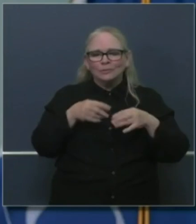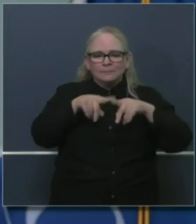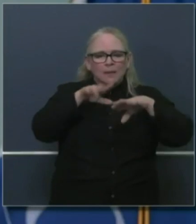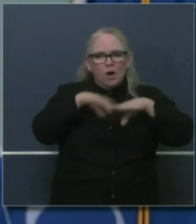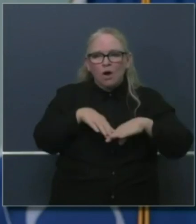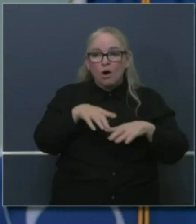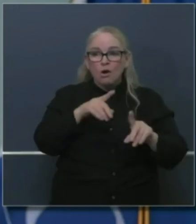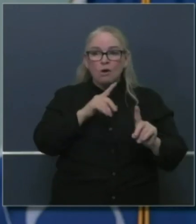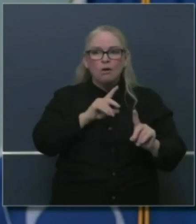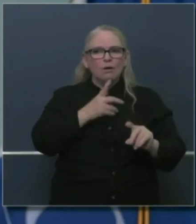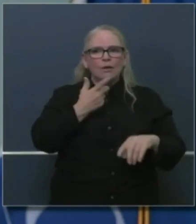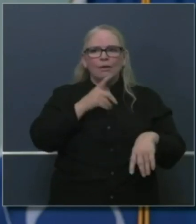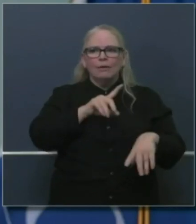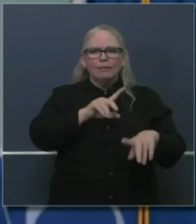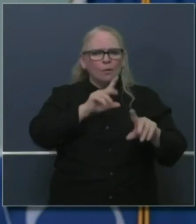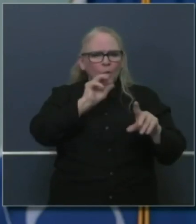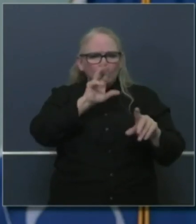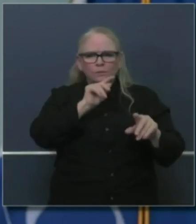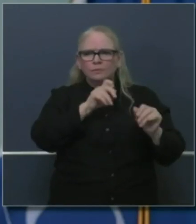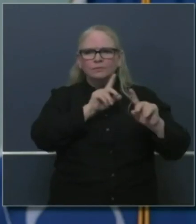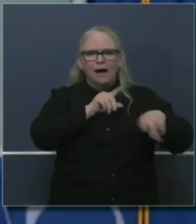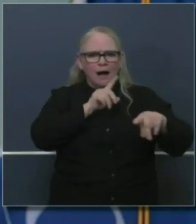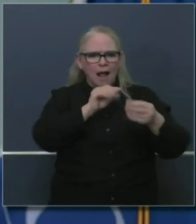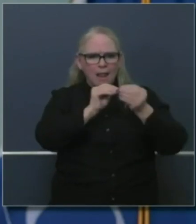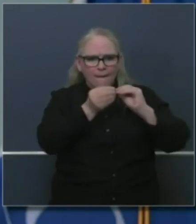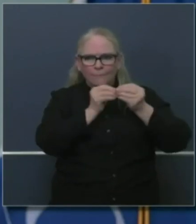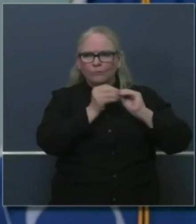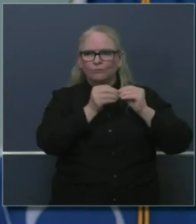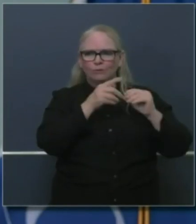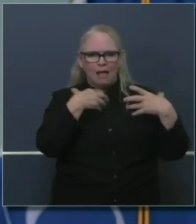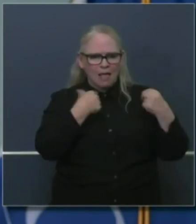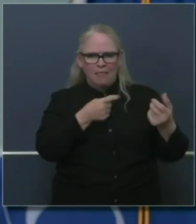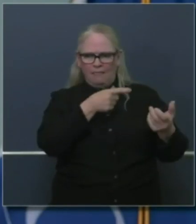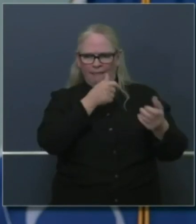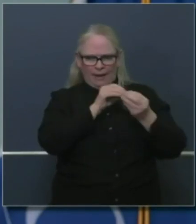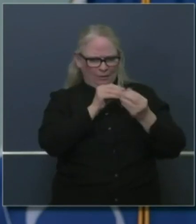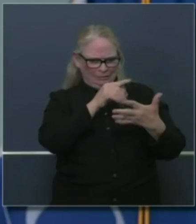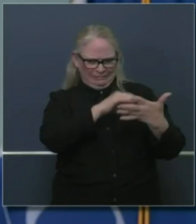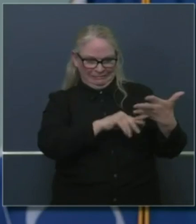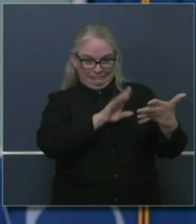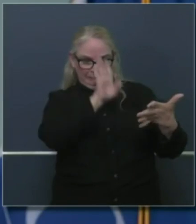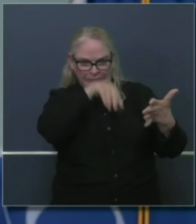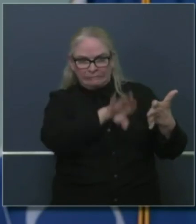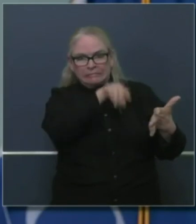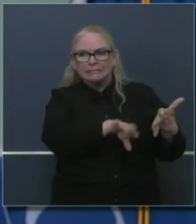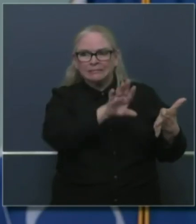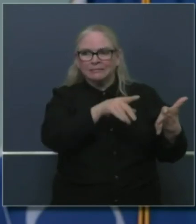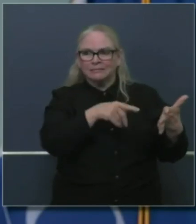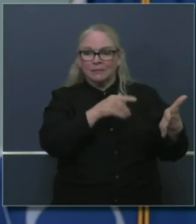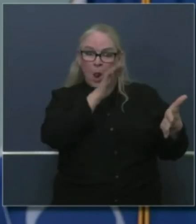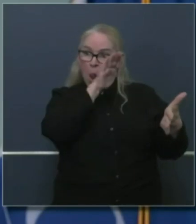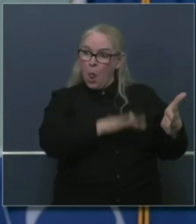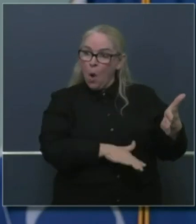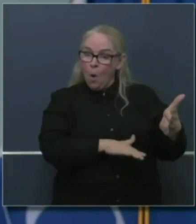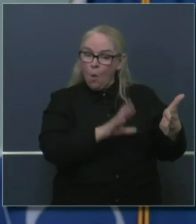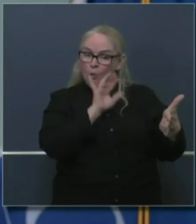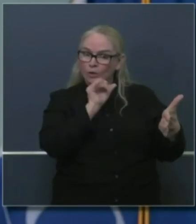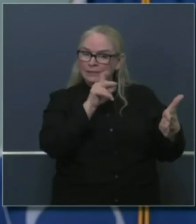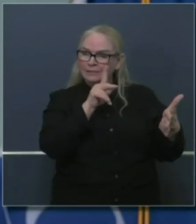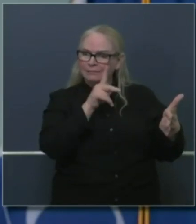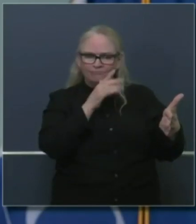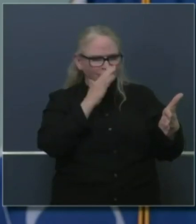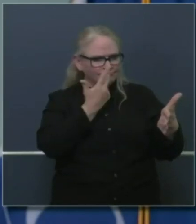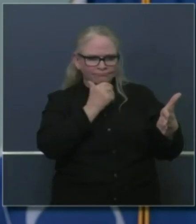time, and looking at low risk, high reward, low risk, low reward, looking at a